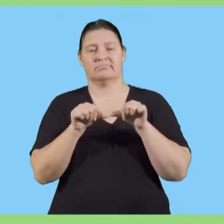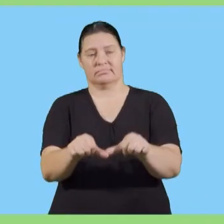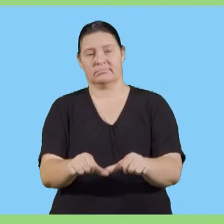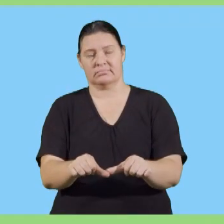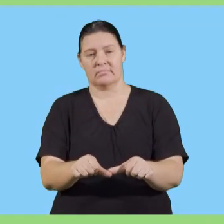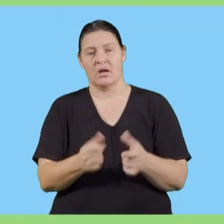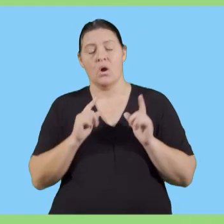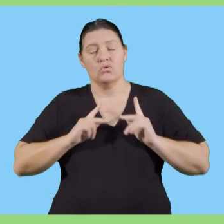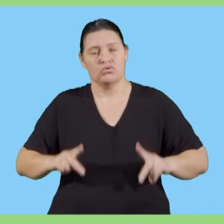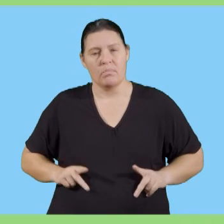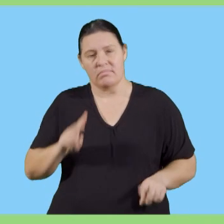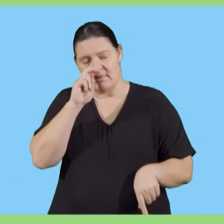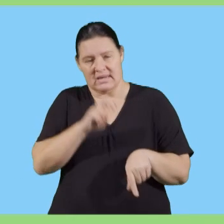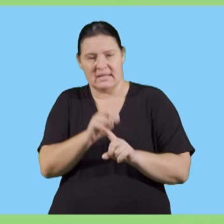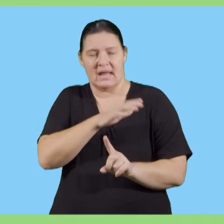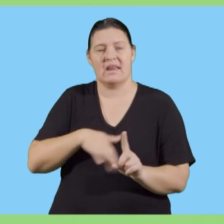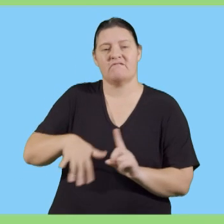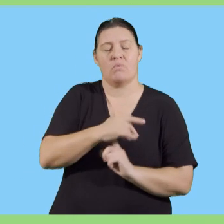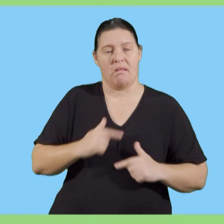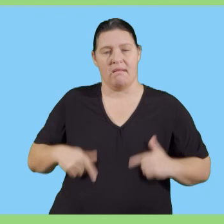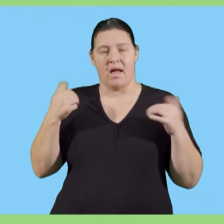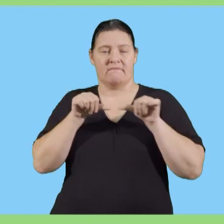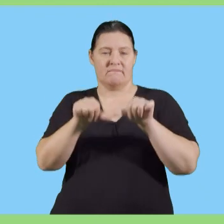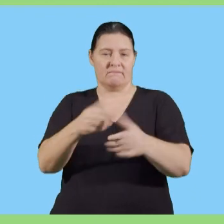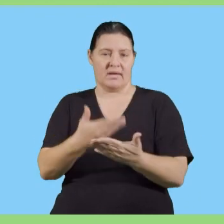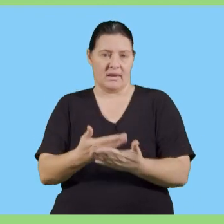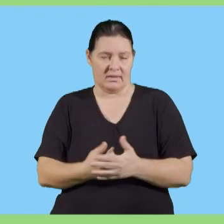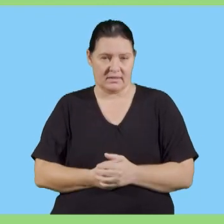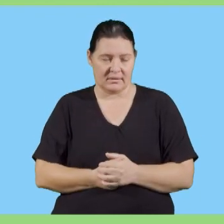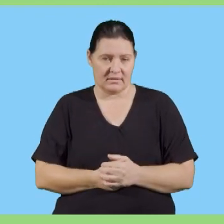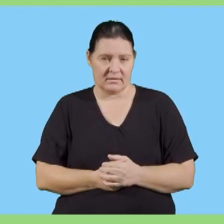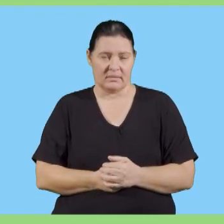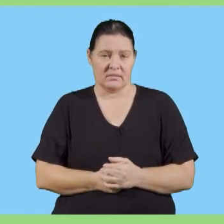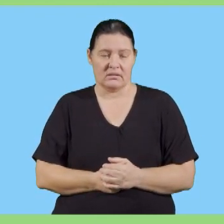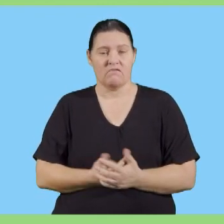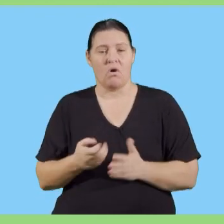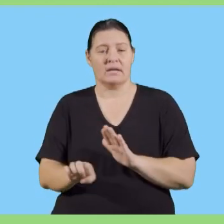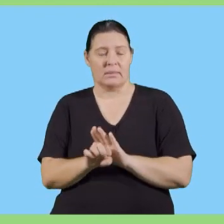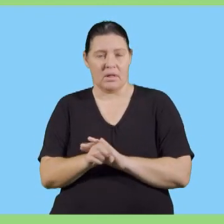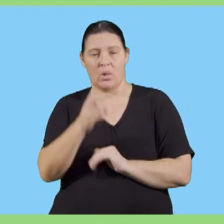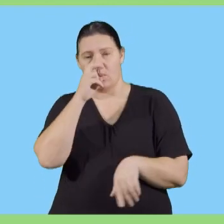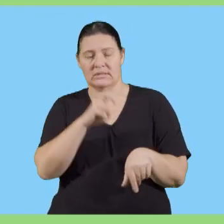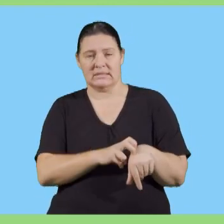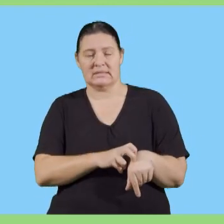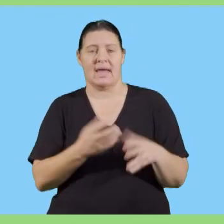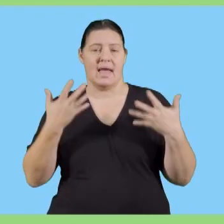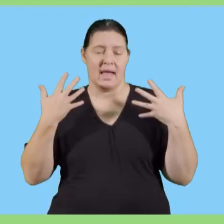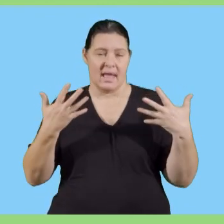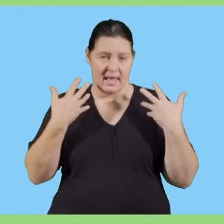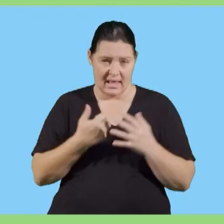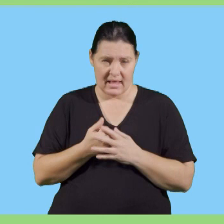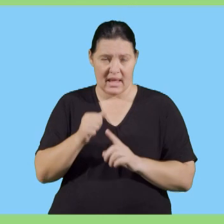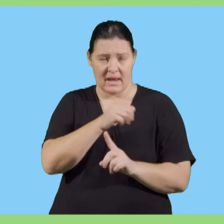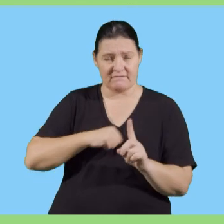Human beings need the environment to survive. For example, we need air in